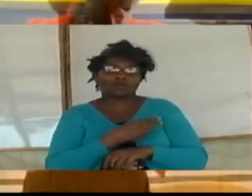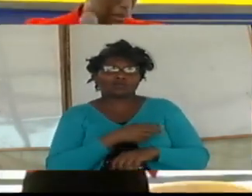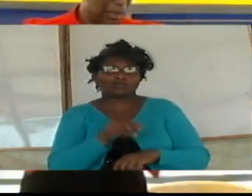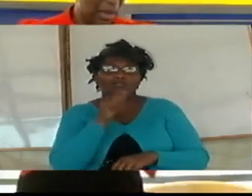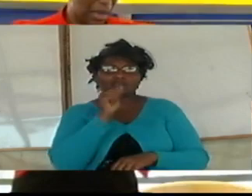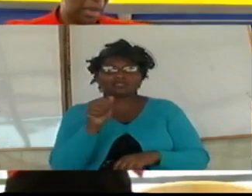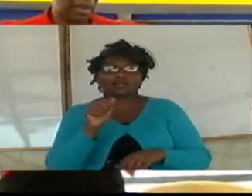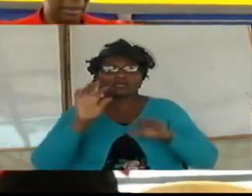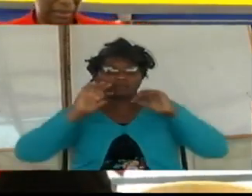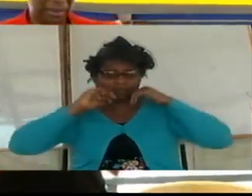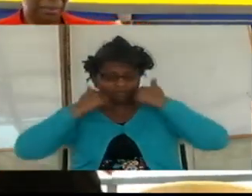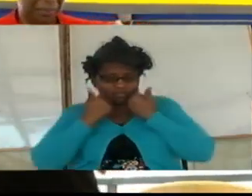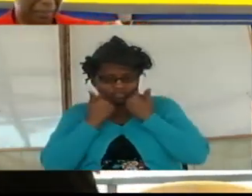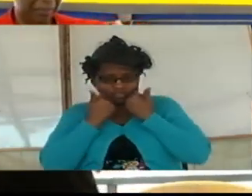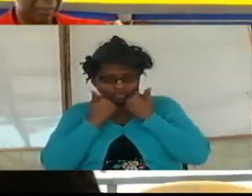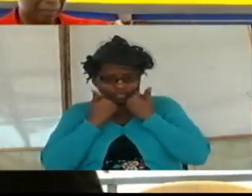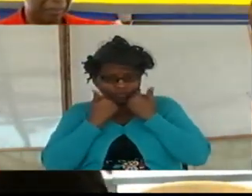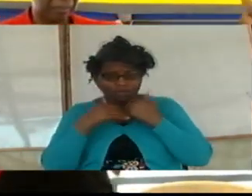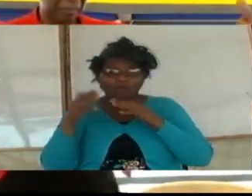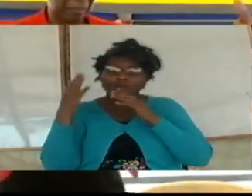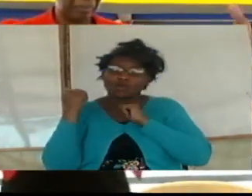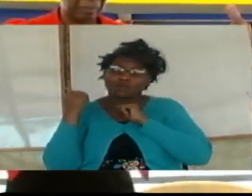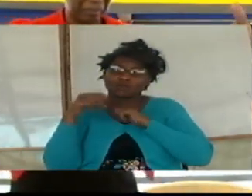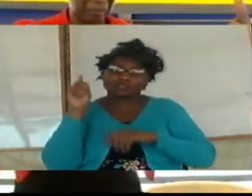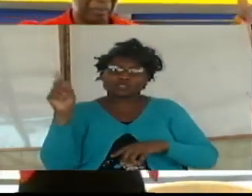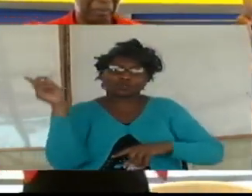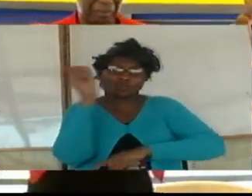day, because our sins are washed away,